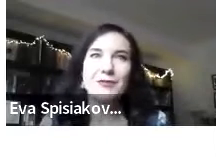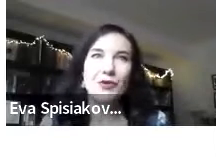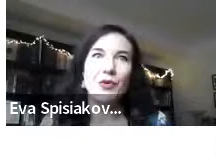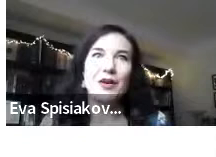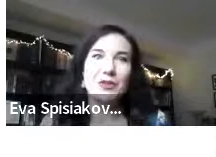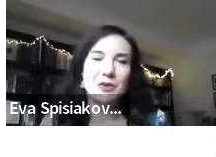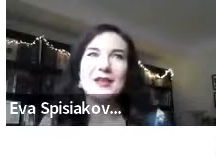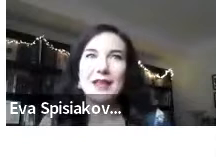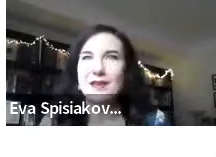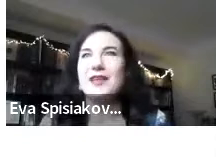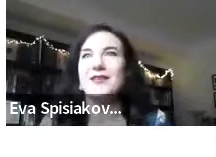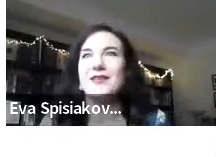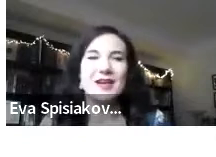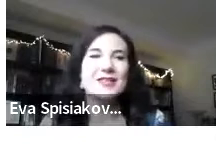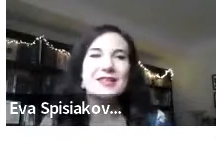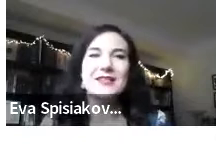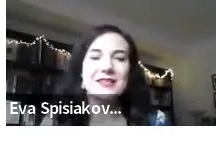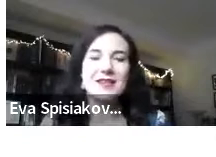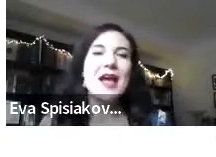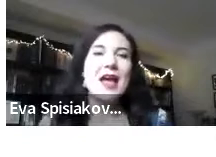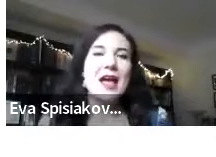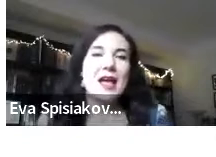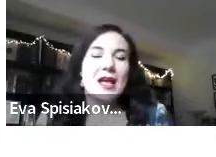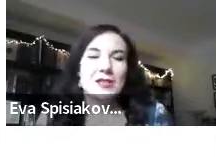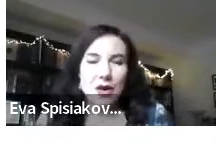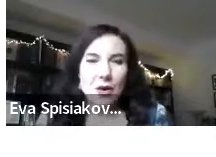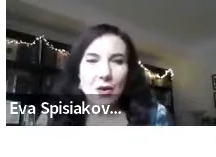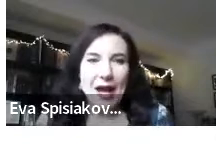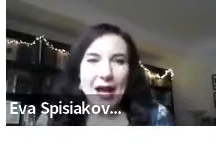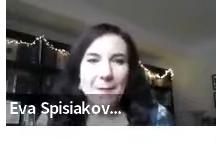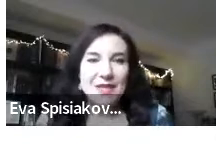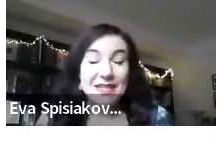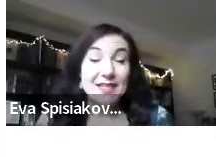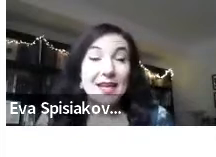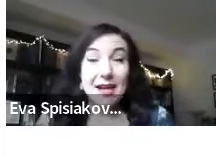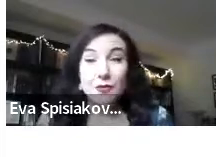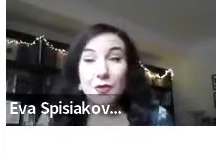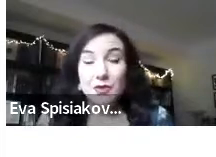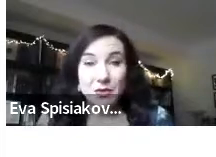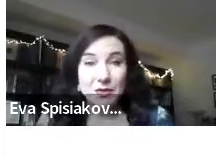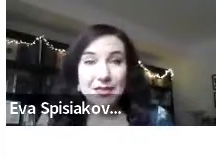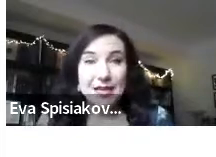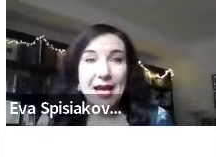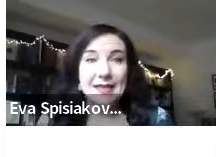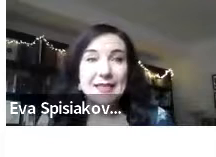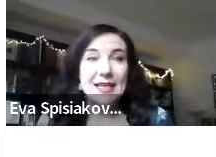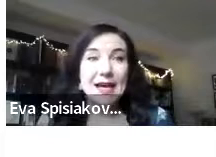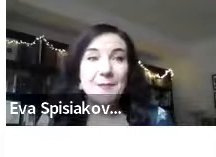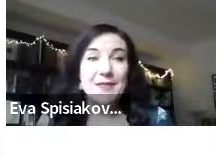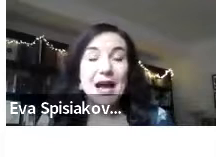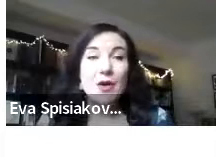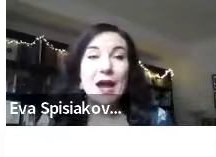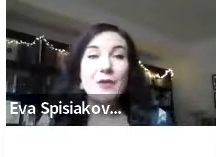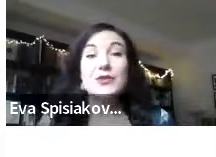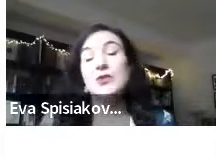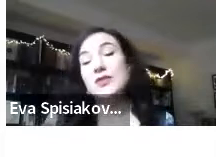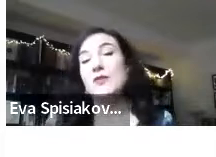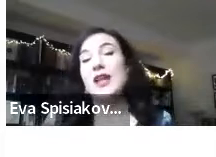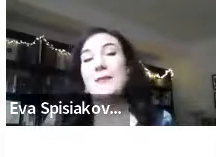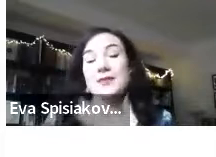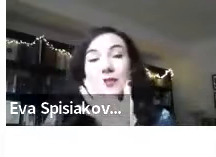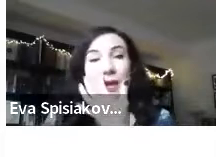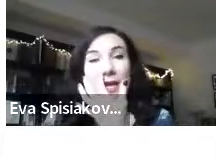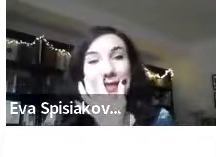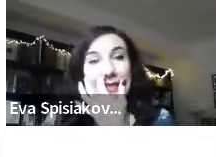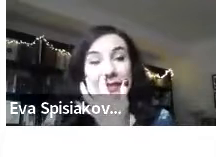are blamed for using life-saving devices. So that's the Anglophone news. And now I wanted to